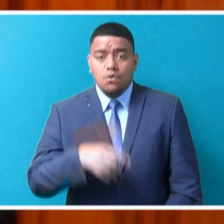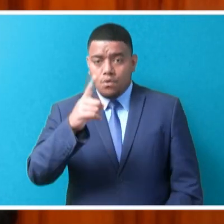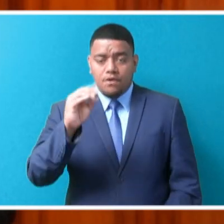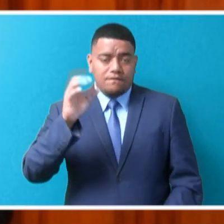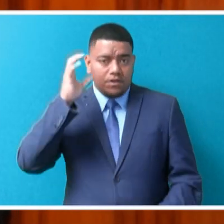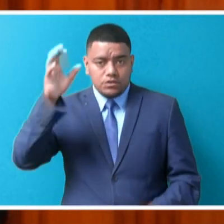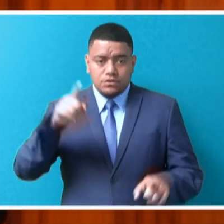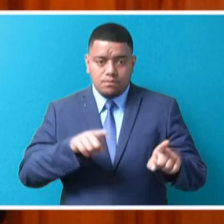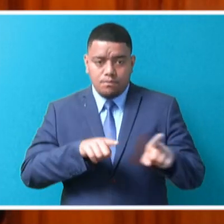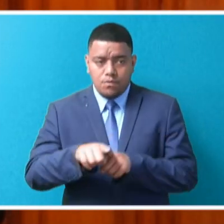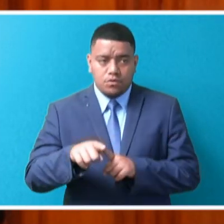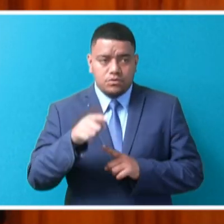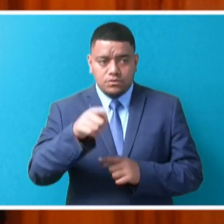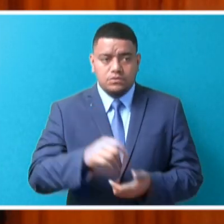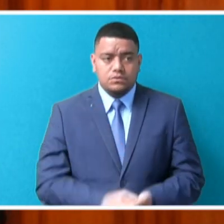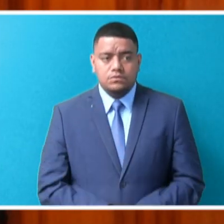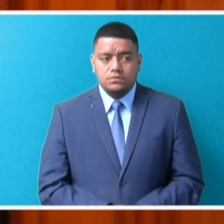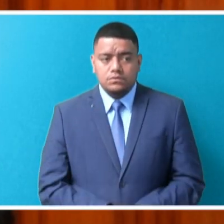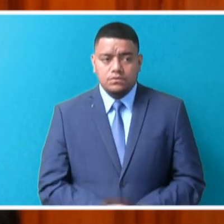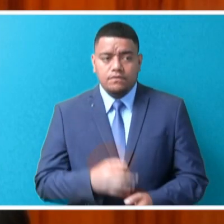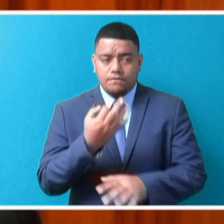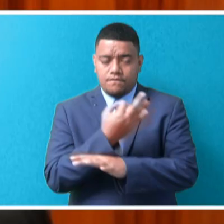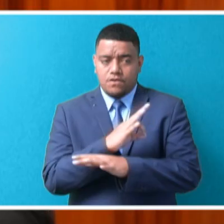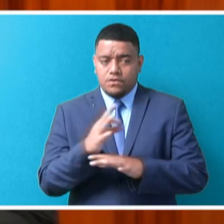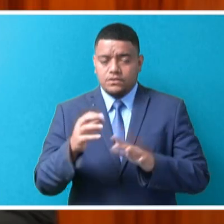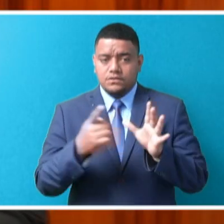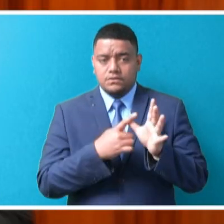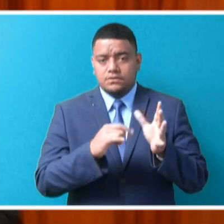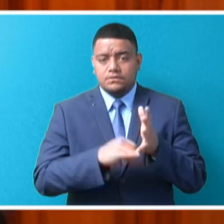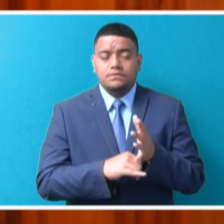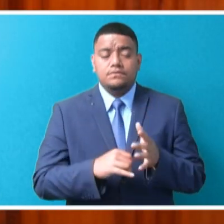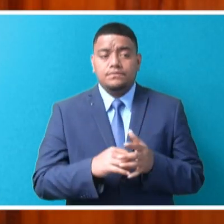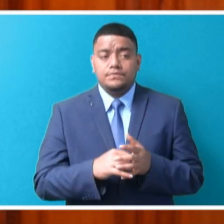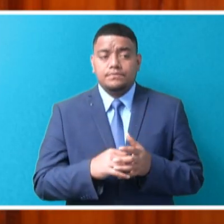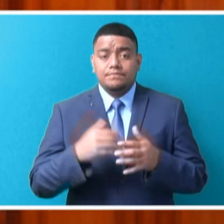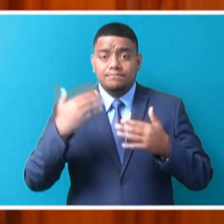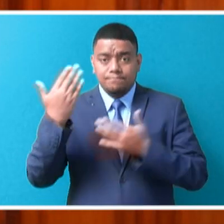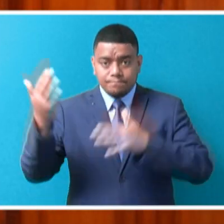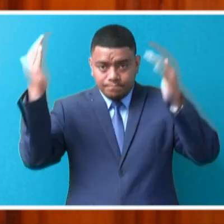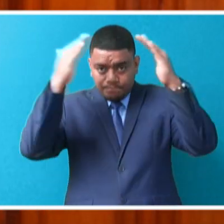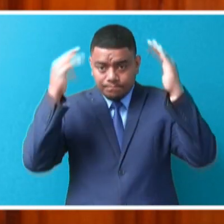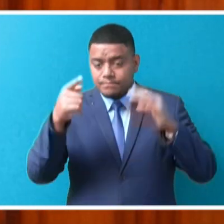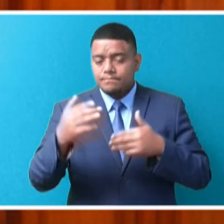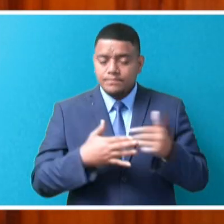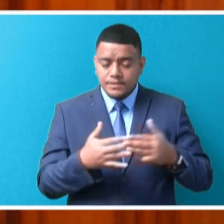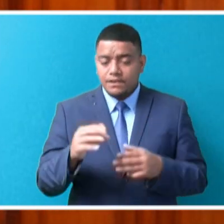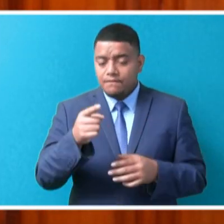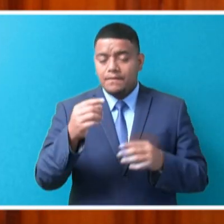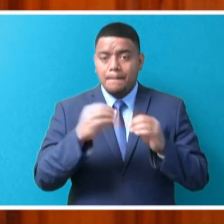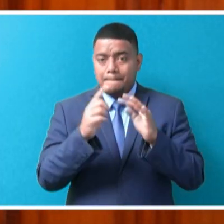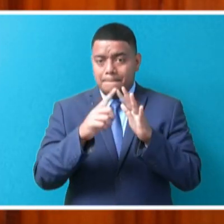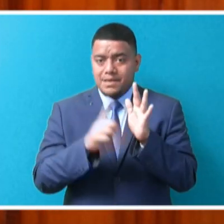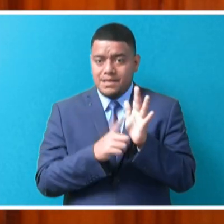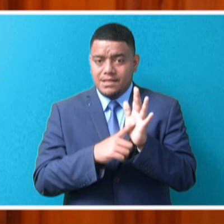most significant forest assets. Honorable Speaker, the anticipated benefits of the Mahogany Bill